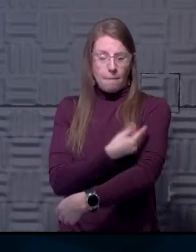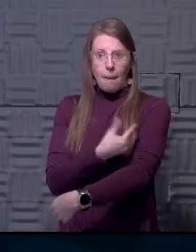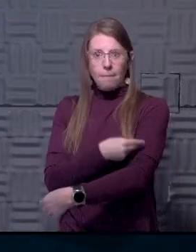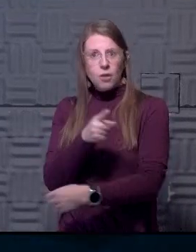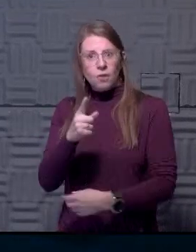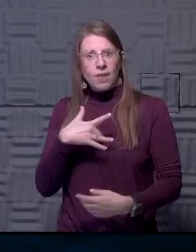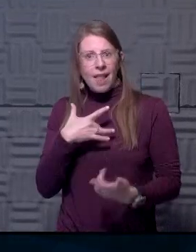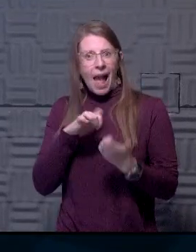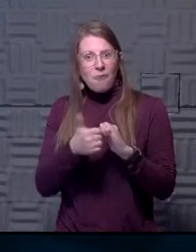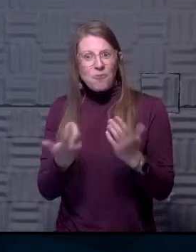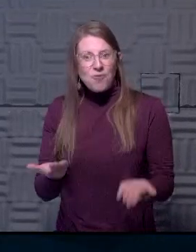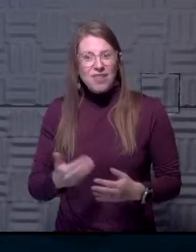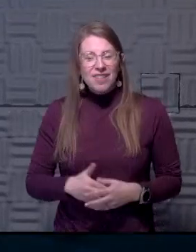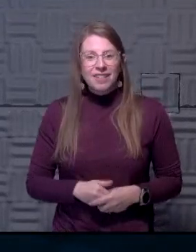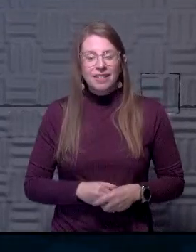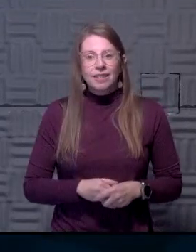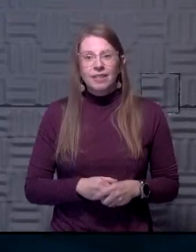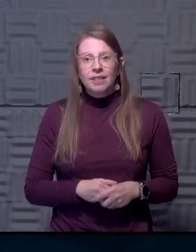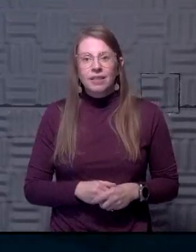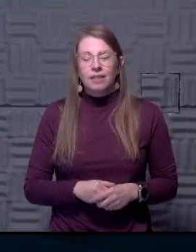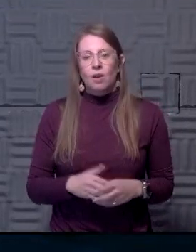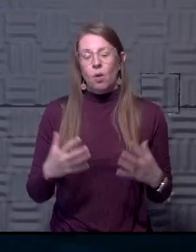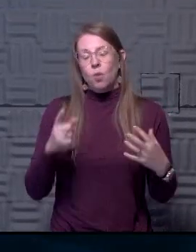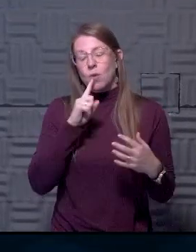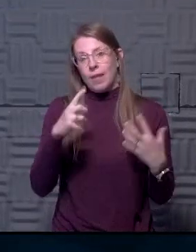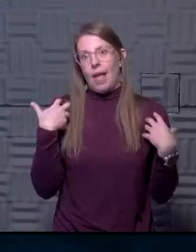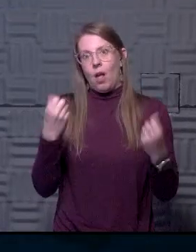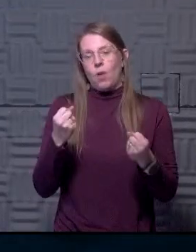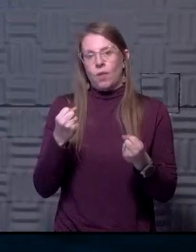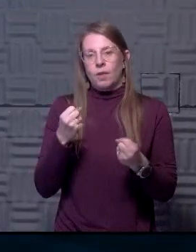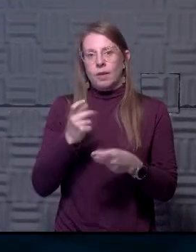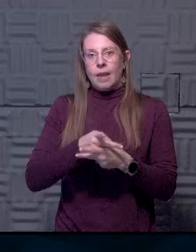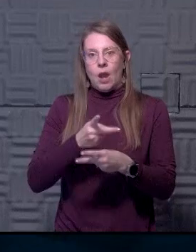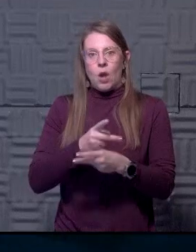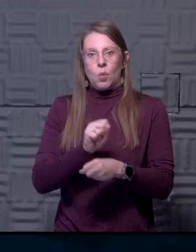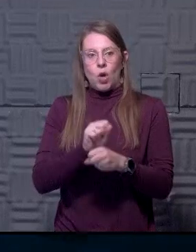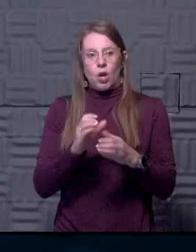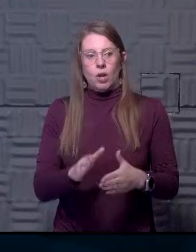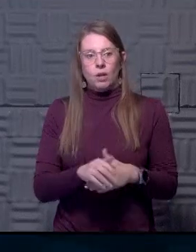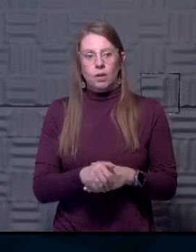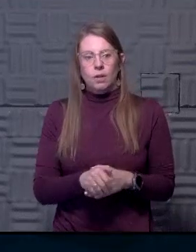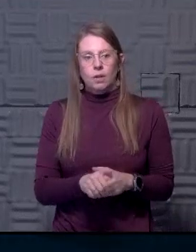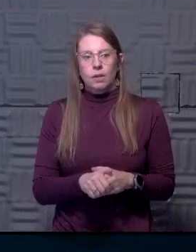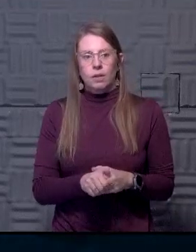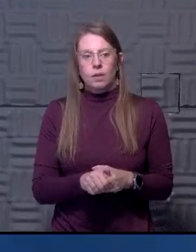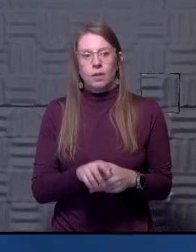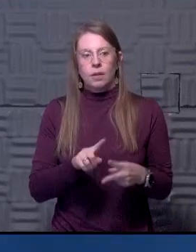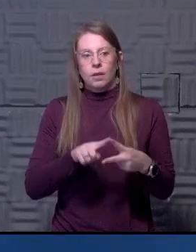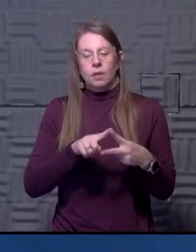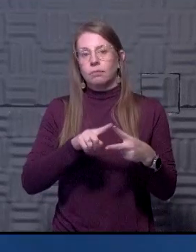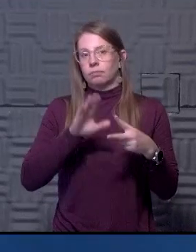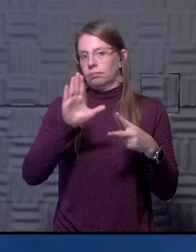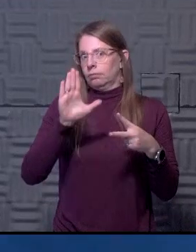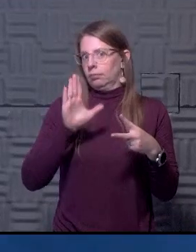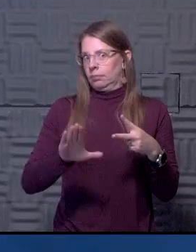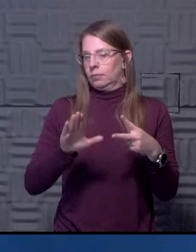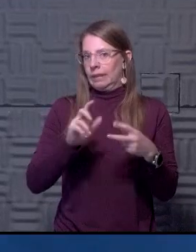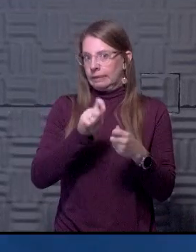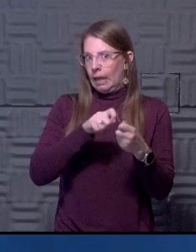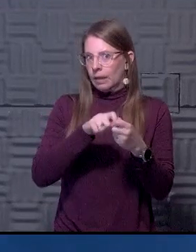patients, or healthcare workers, really? Yeah, no, this is outstanding. This is exactly what we